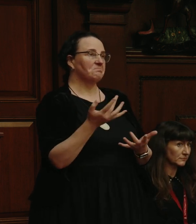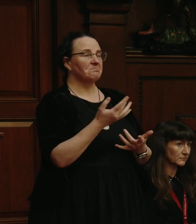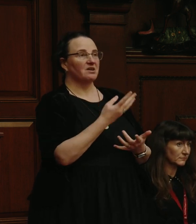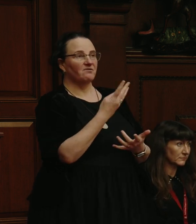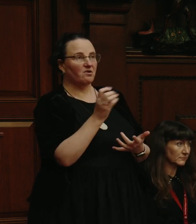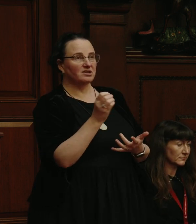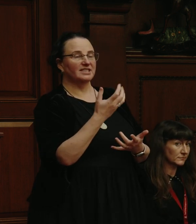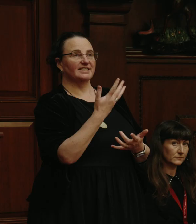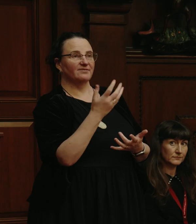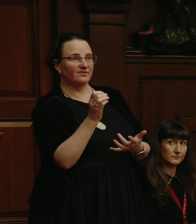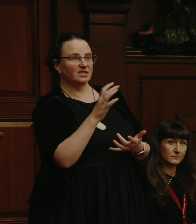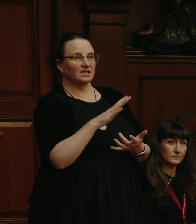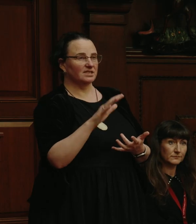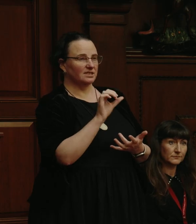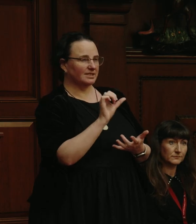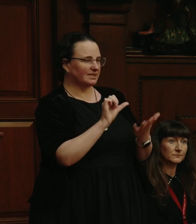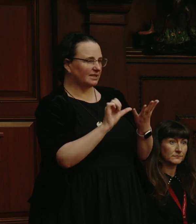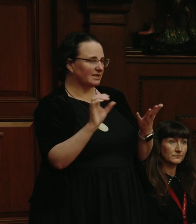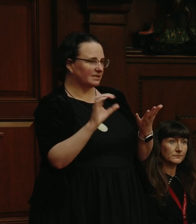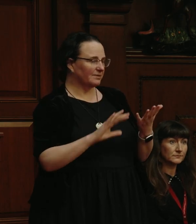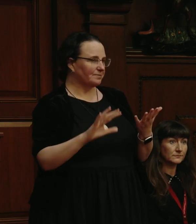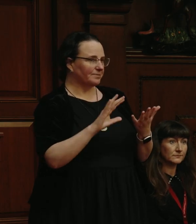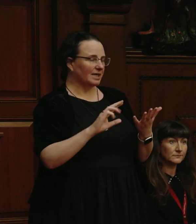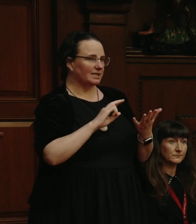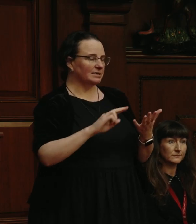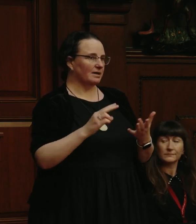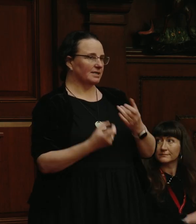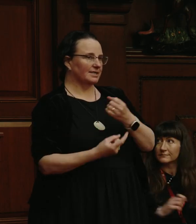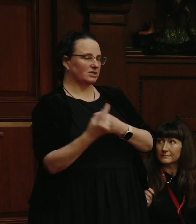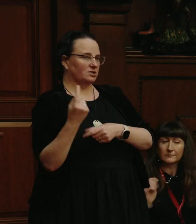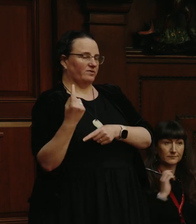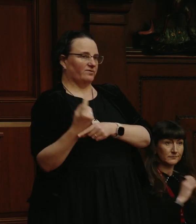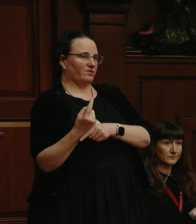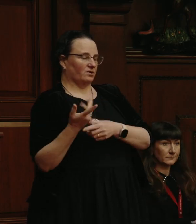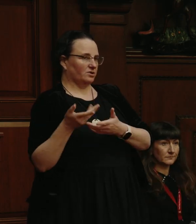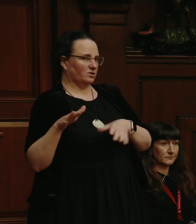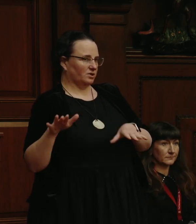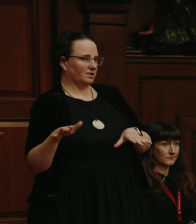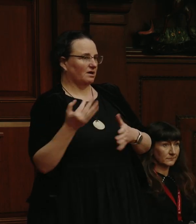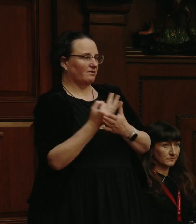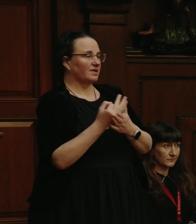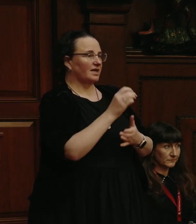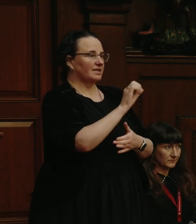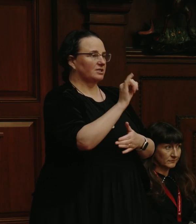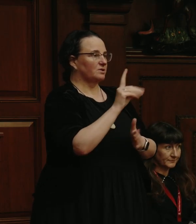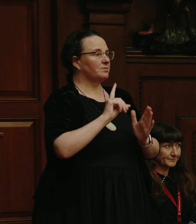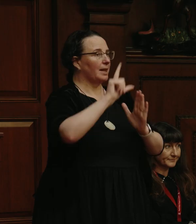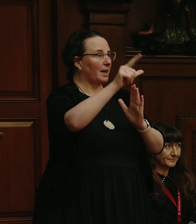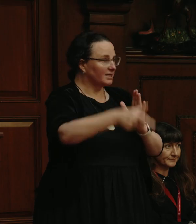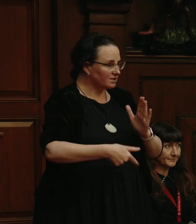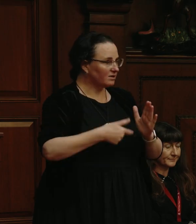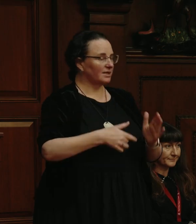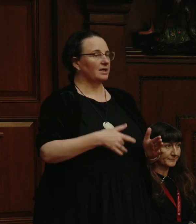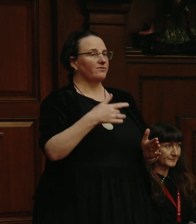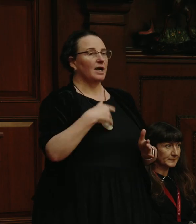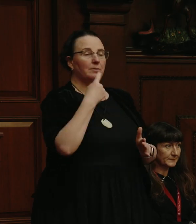50s, 60s, where it's not an issue for them at that point. But I do have quite a